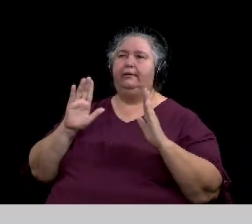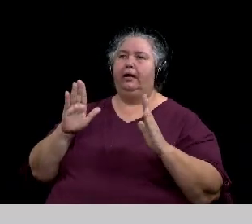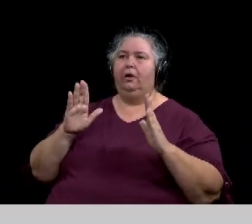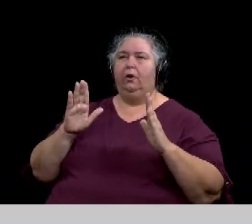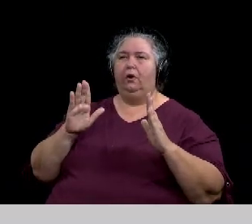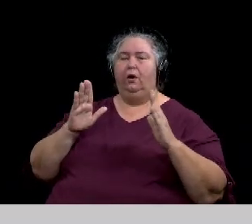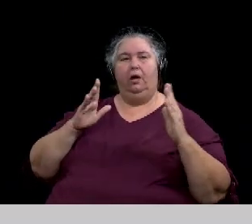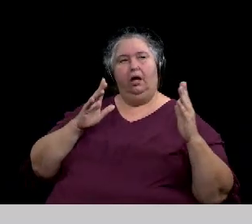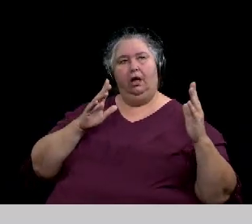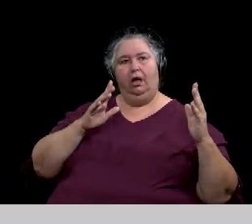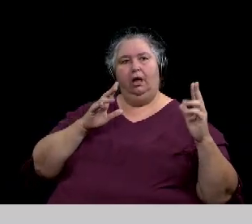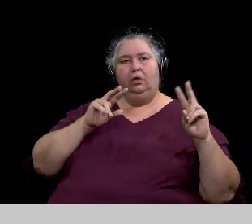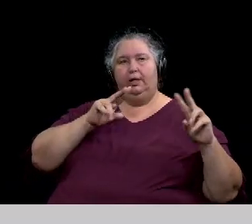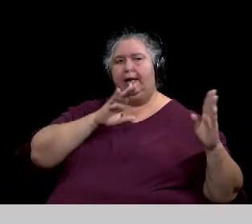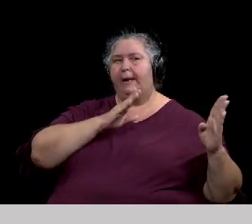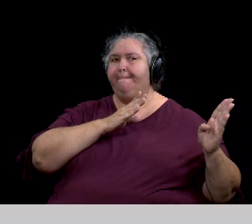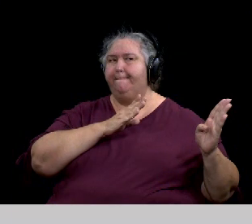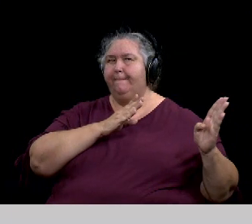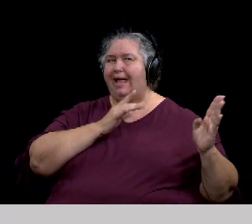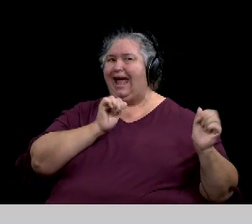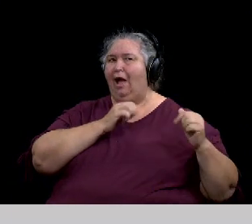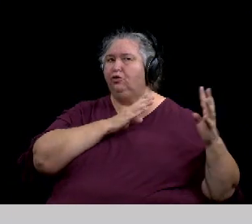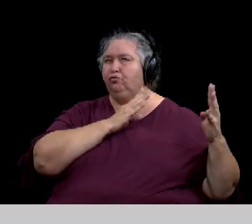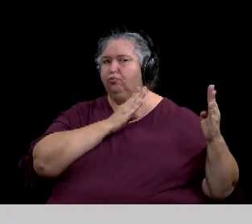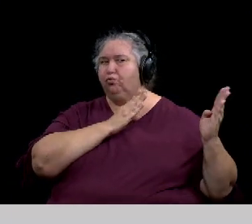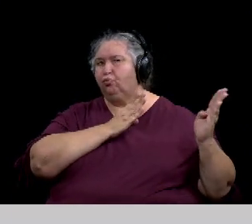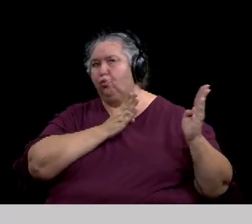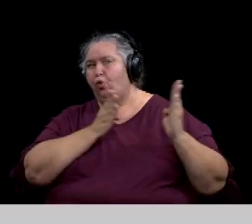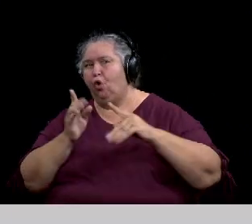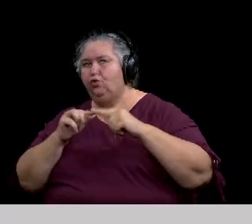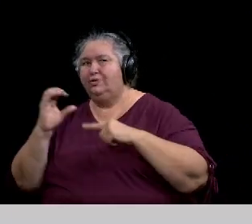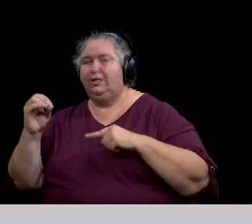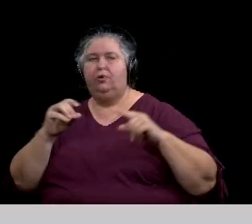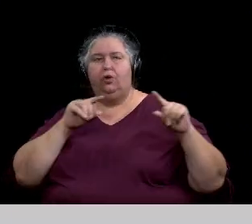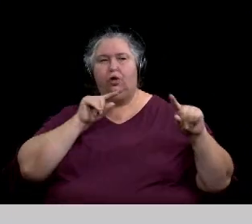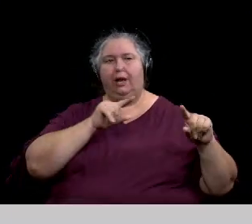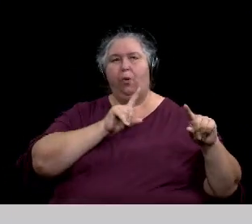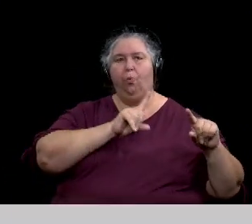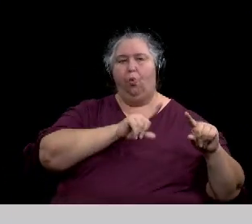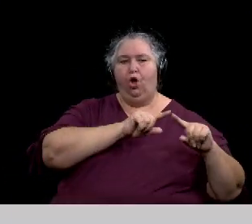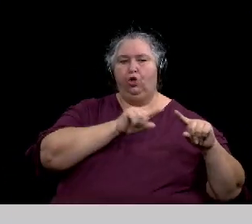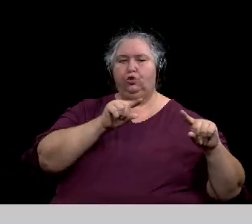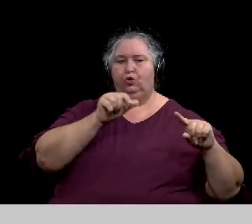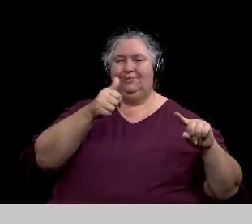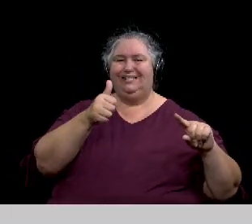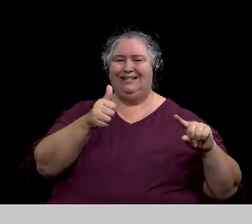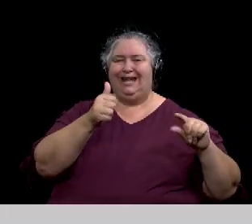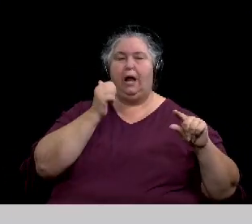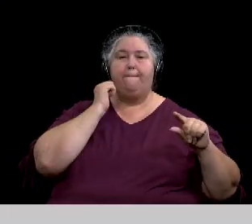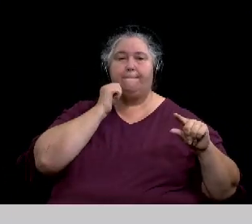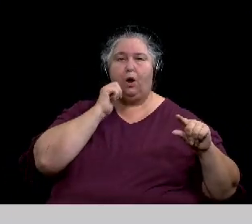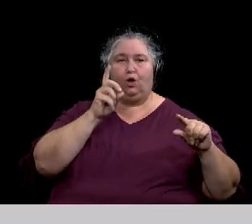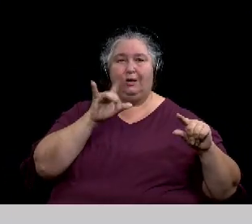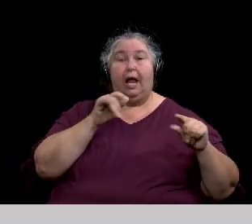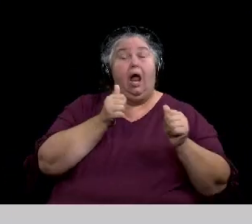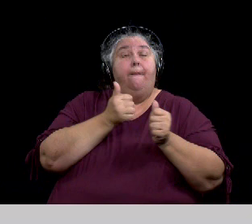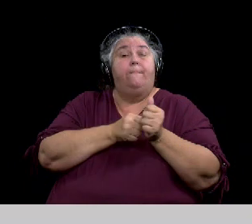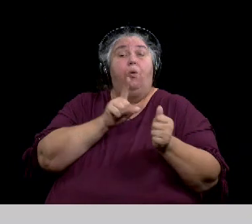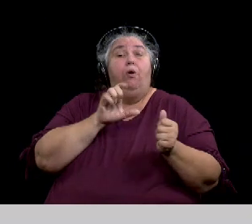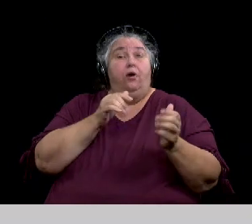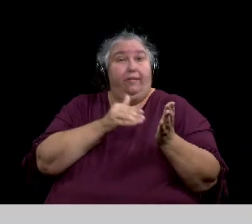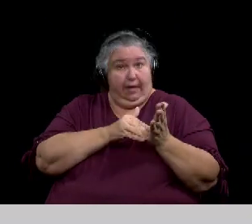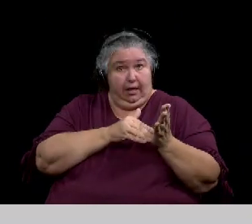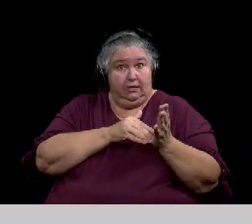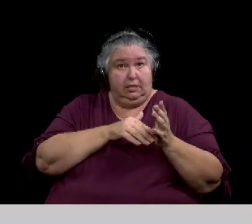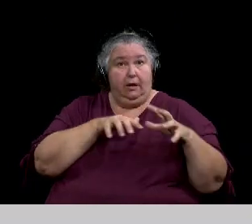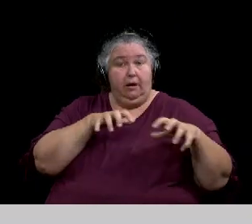see is here is that in this 1 to 10 new cases per day per 100,000 population,